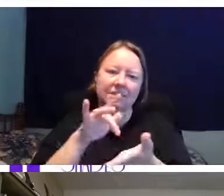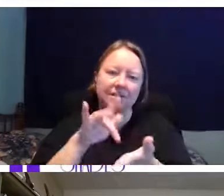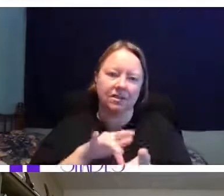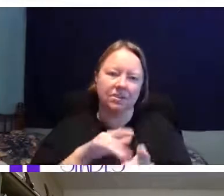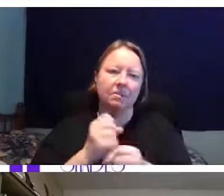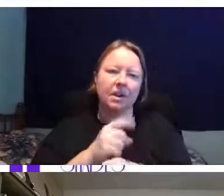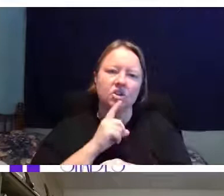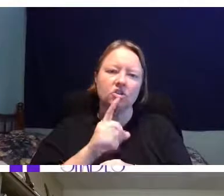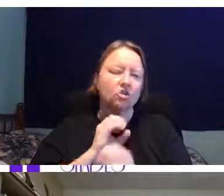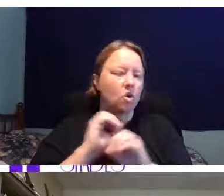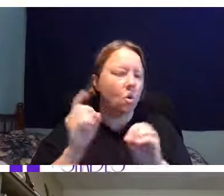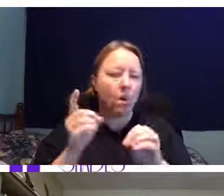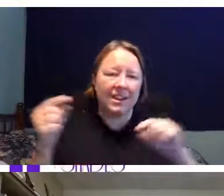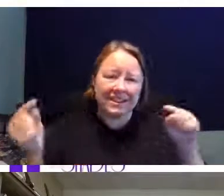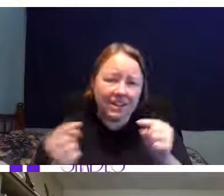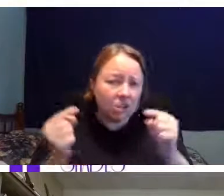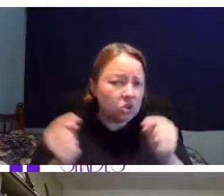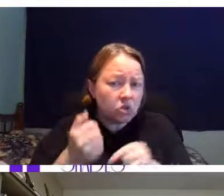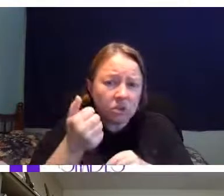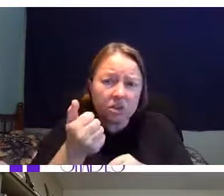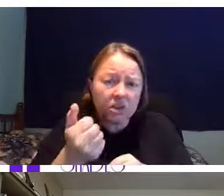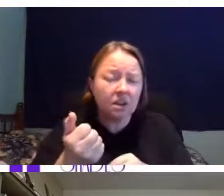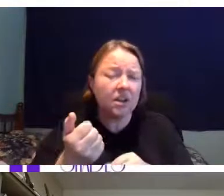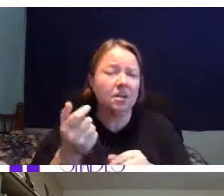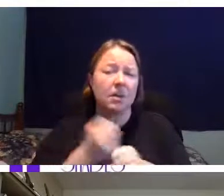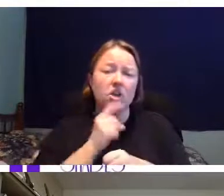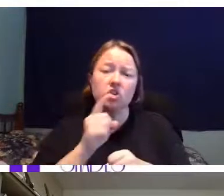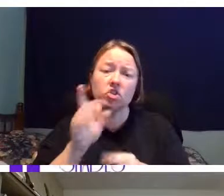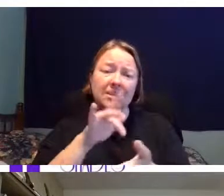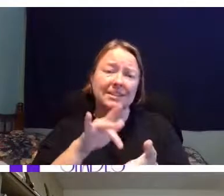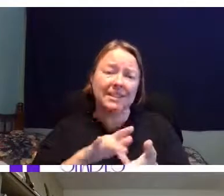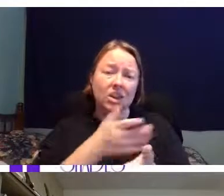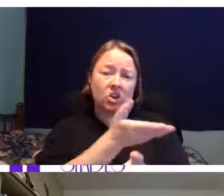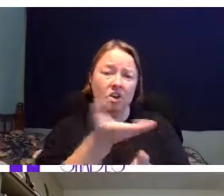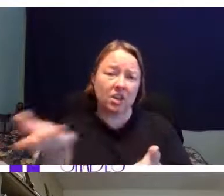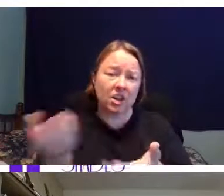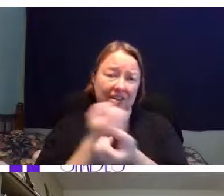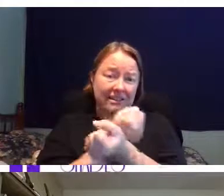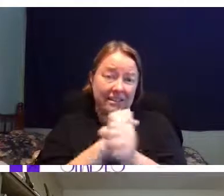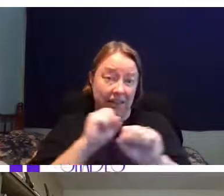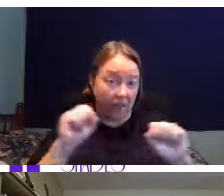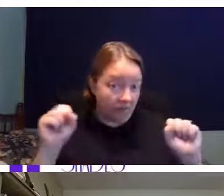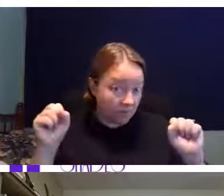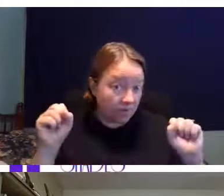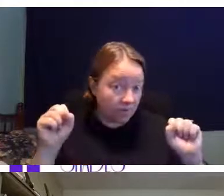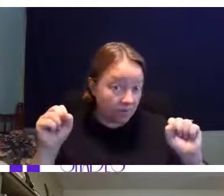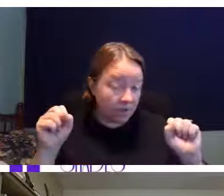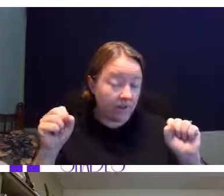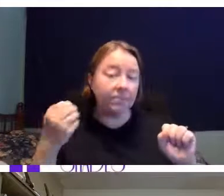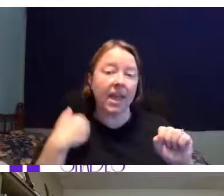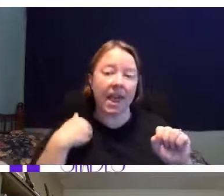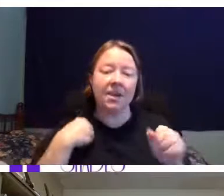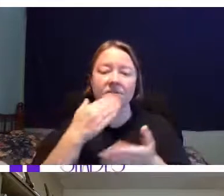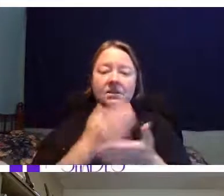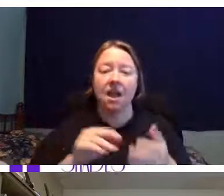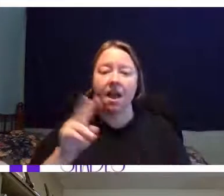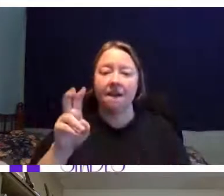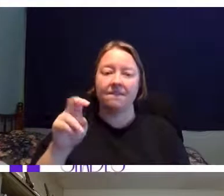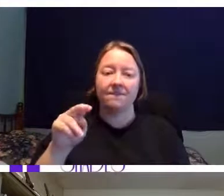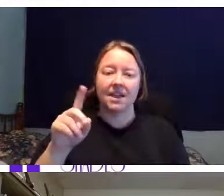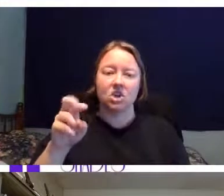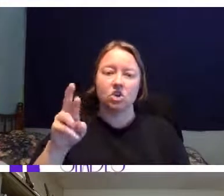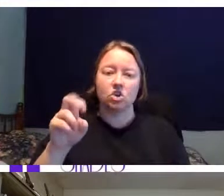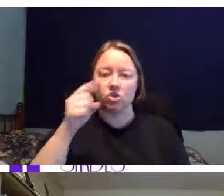getting injured, that the entire center is safe. And so, I do have vendors that are inspecting the